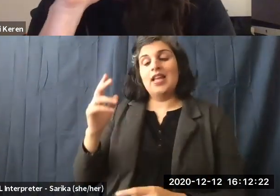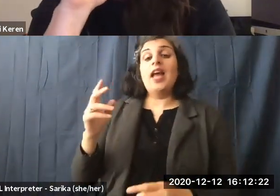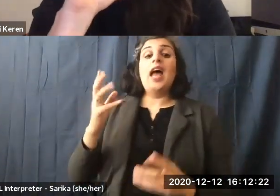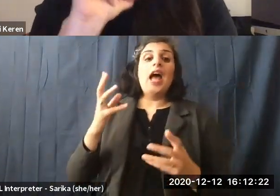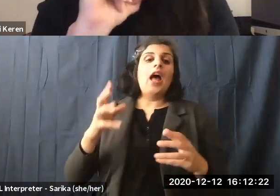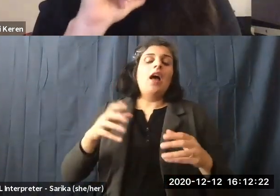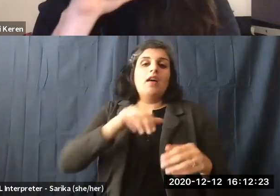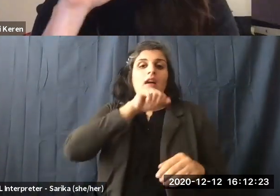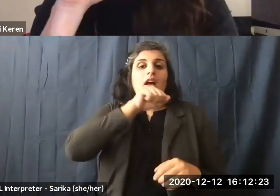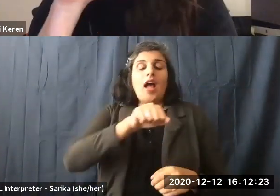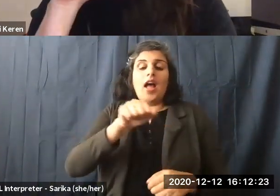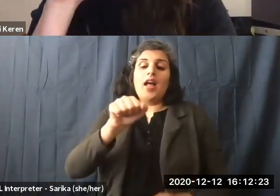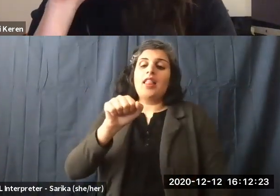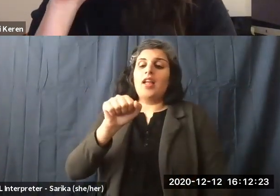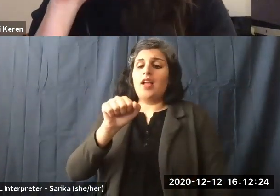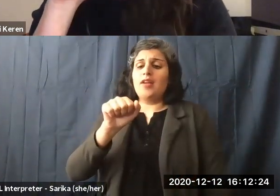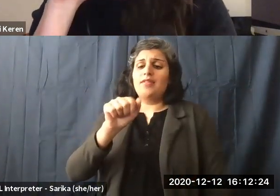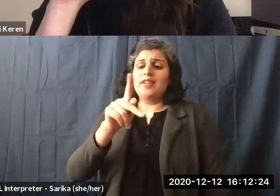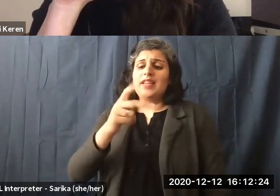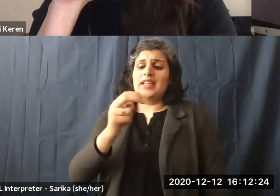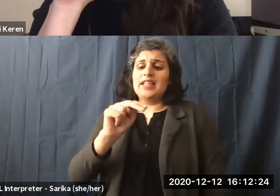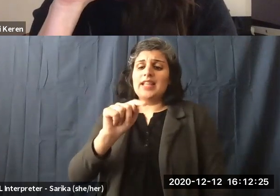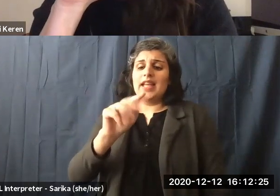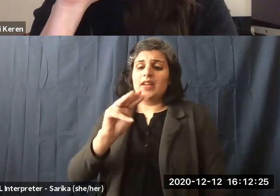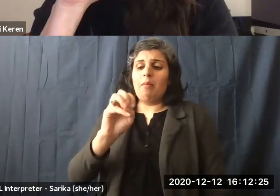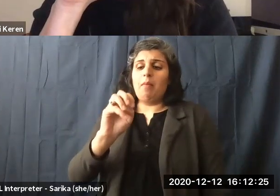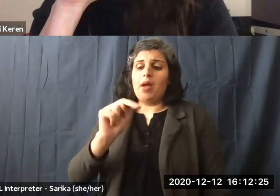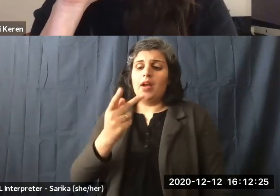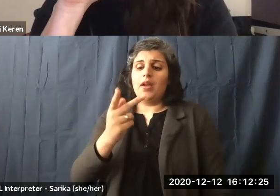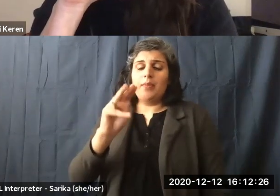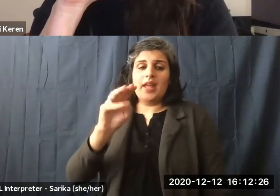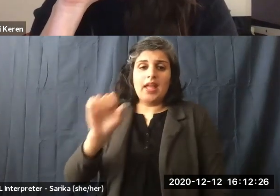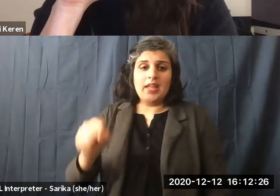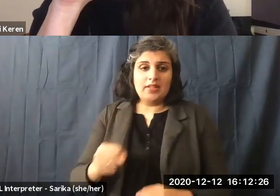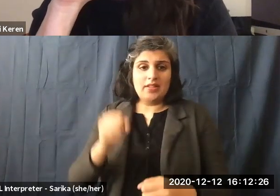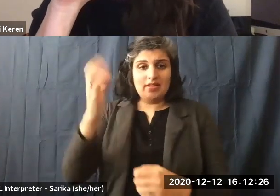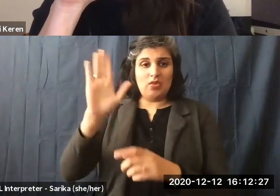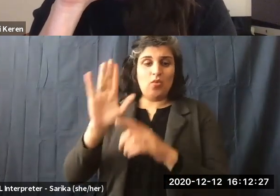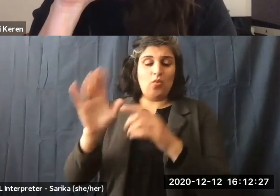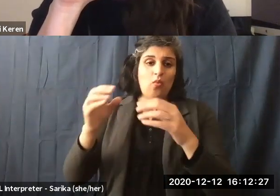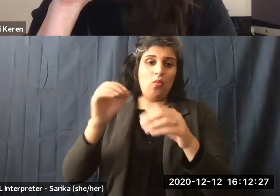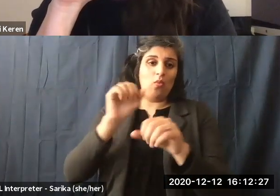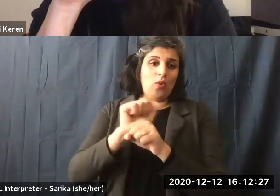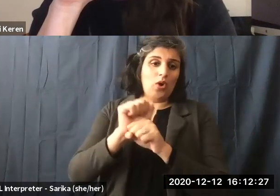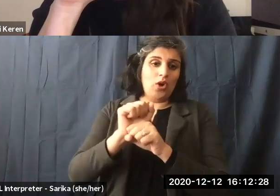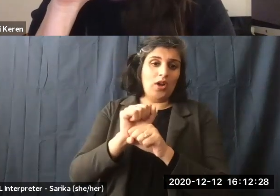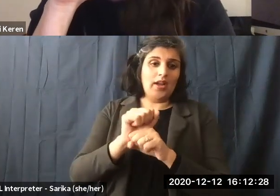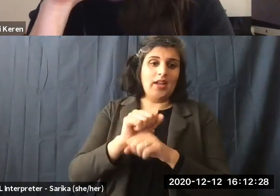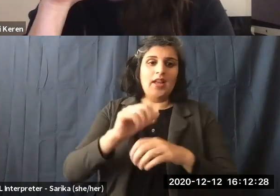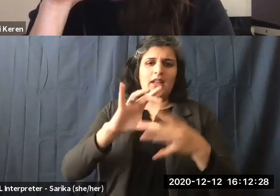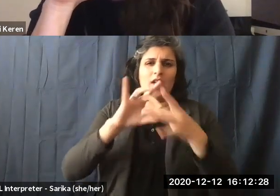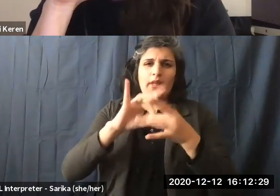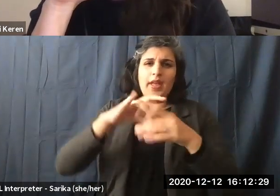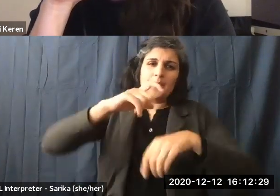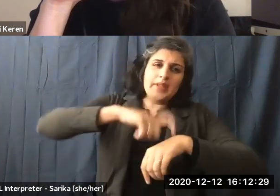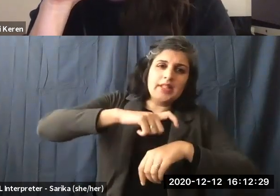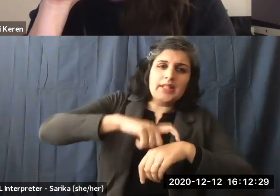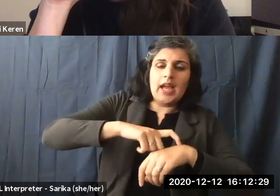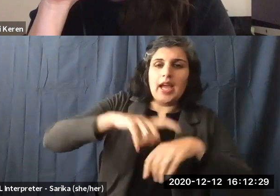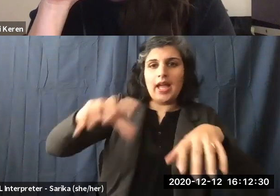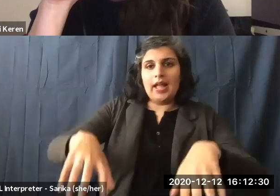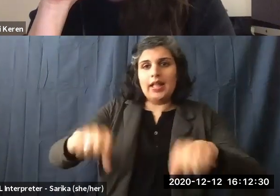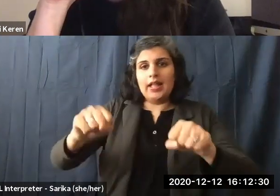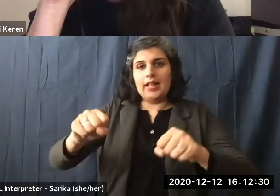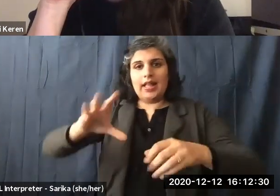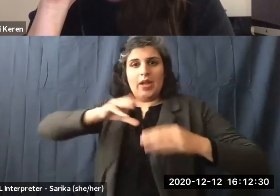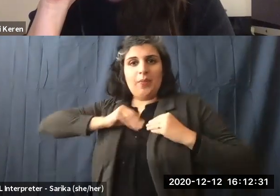Monkman's work, which also seemed to have an interesting relationship to time, a reclaiming of time, sometimes anachronistic, driving the